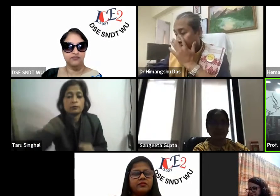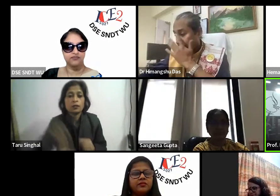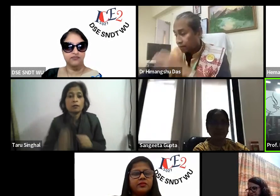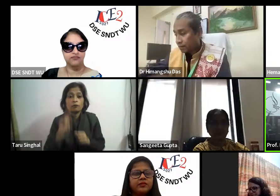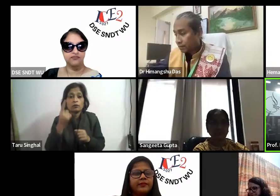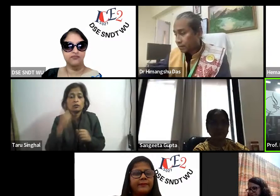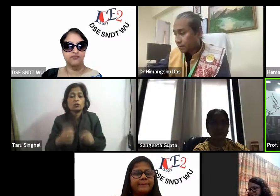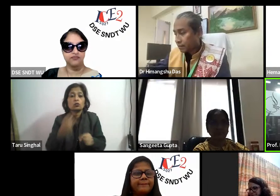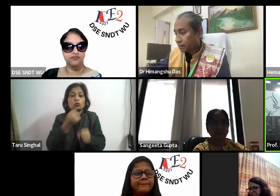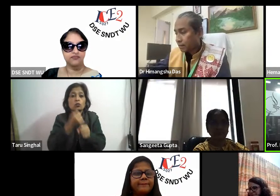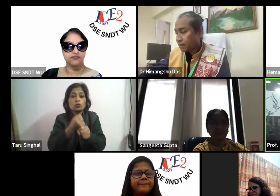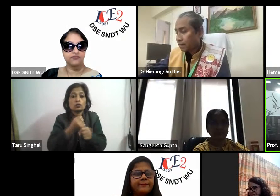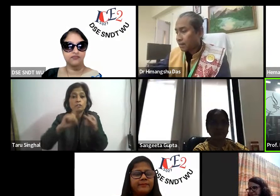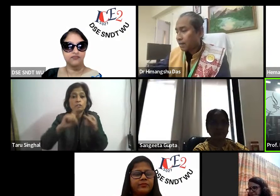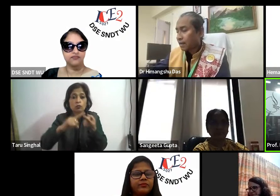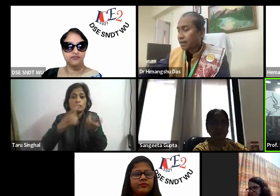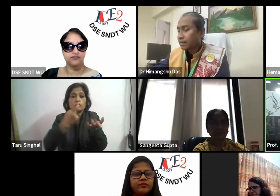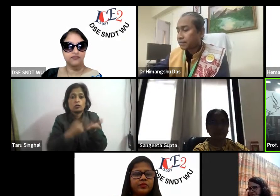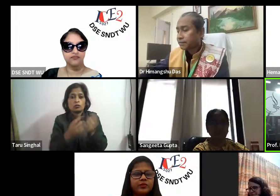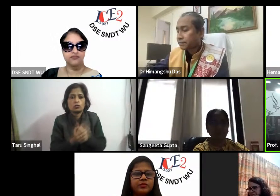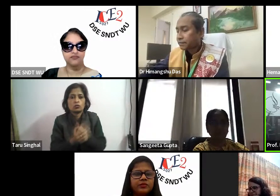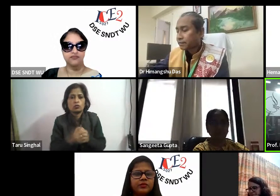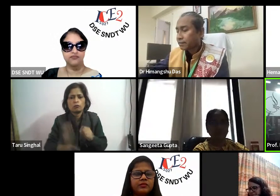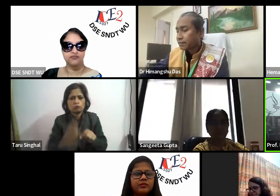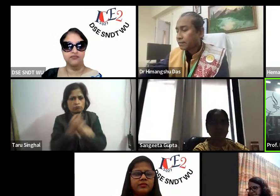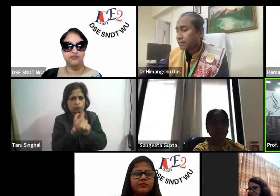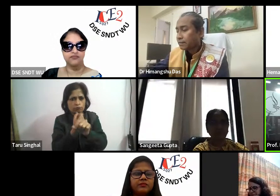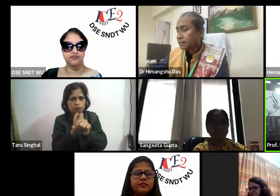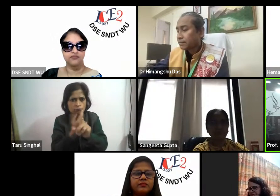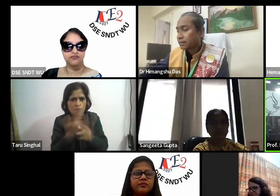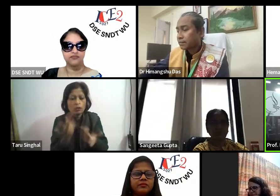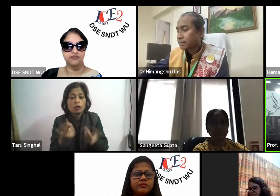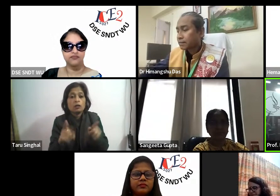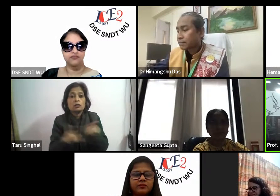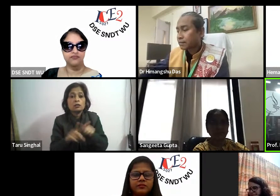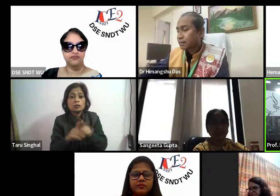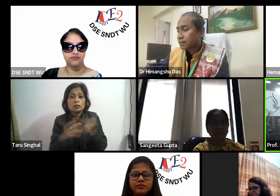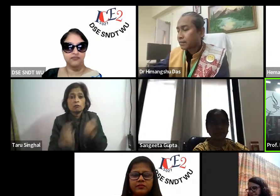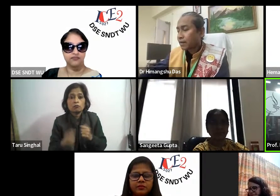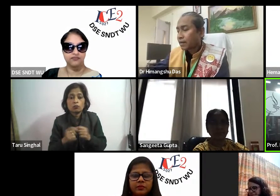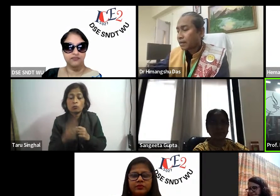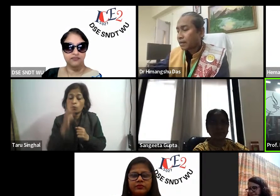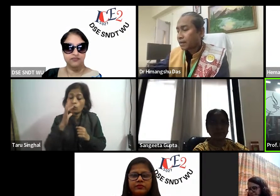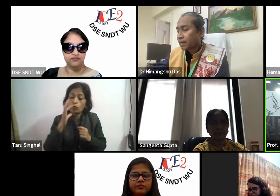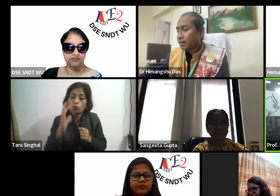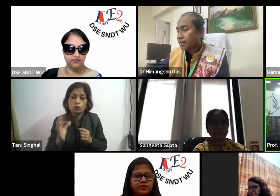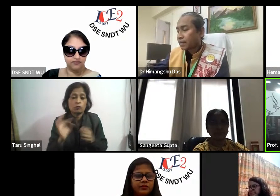enrollment ratio, open and distance learning would play a very vital role.